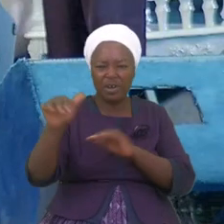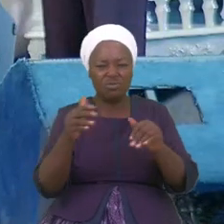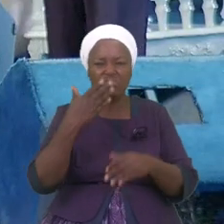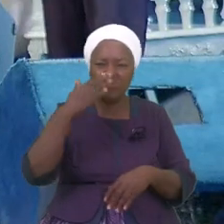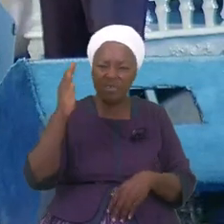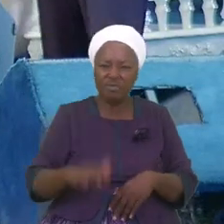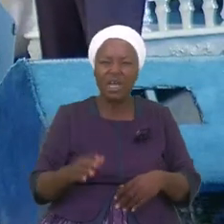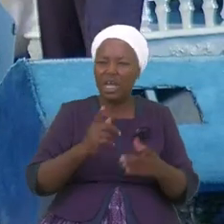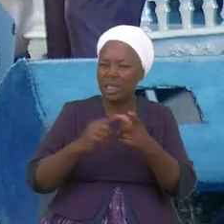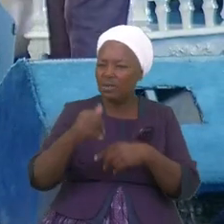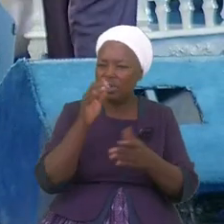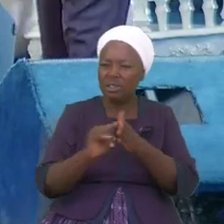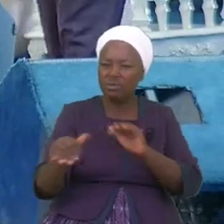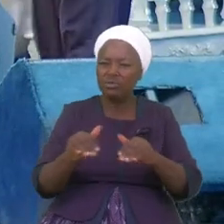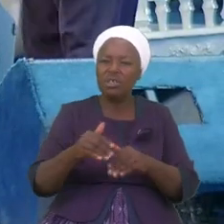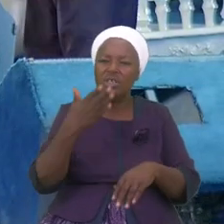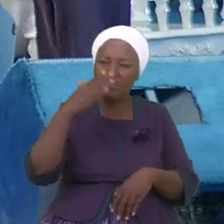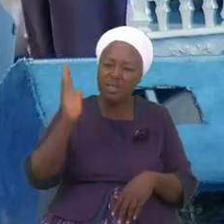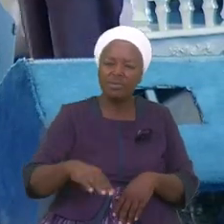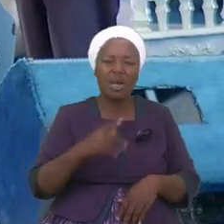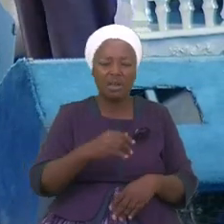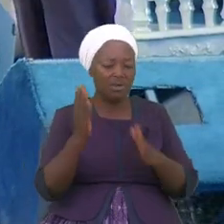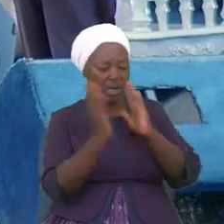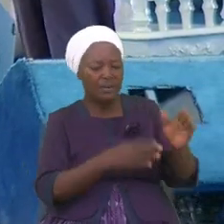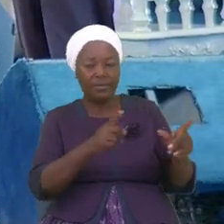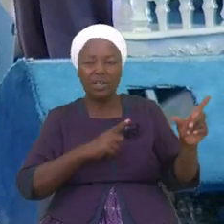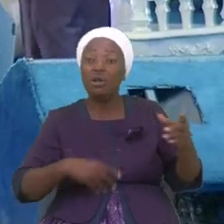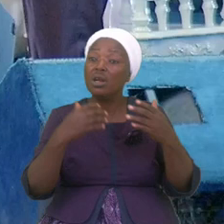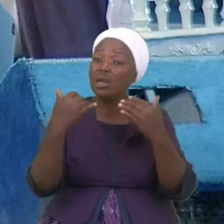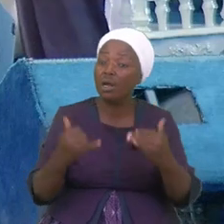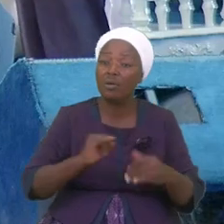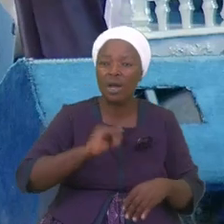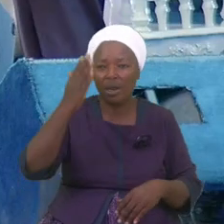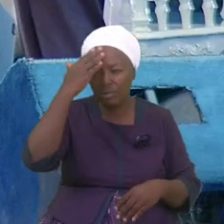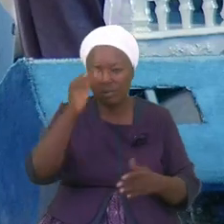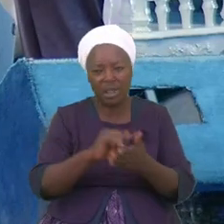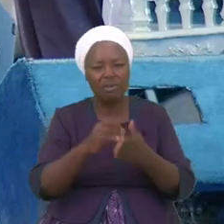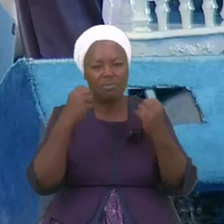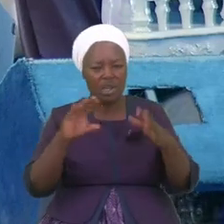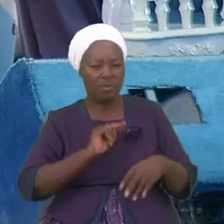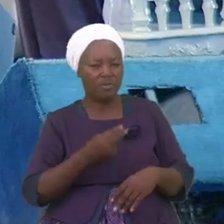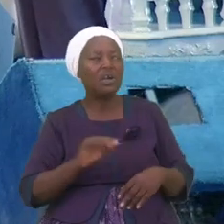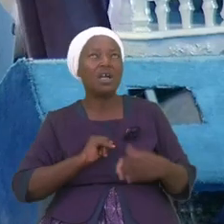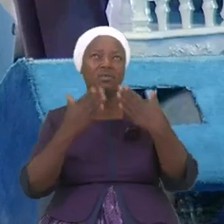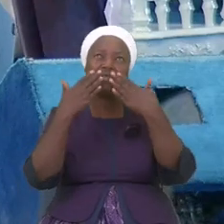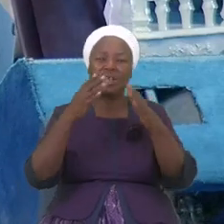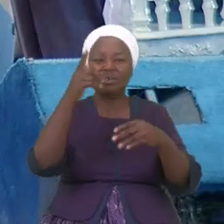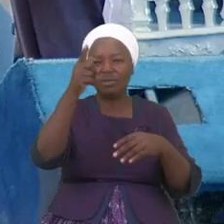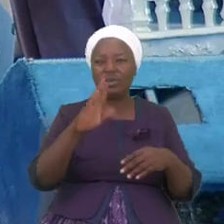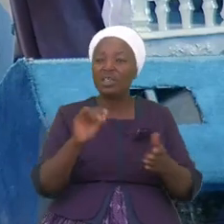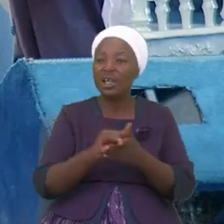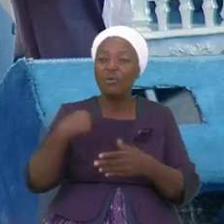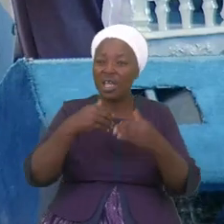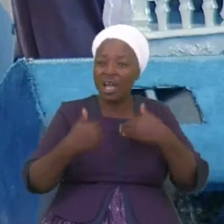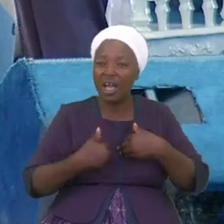has forsaken the Lord. Now, I know that many of us, and thank God, we have a